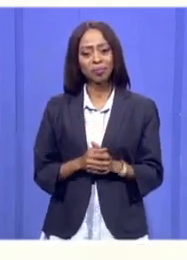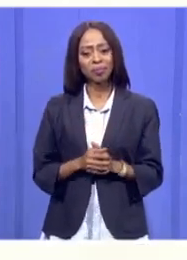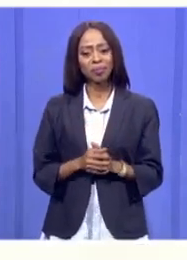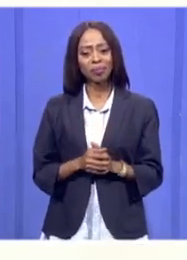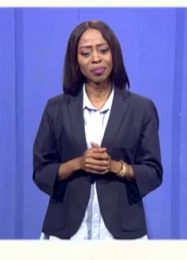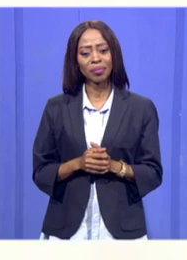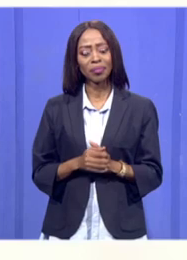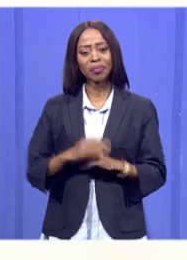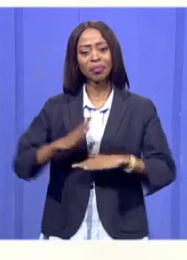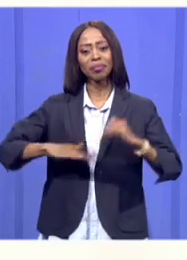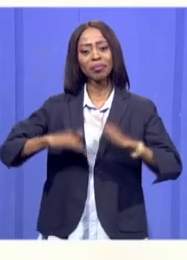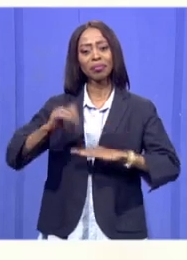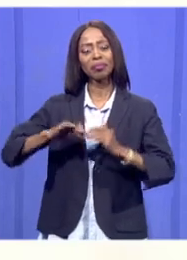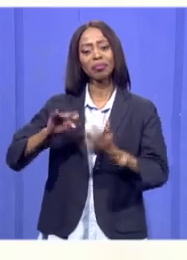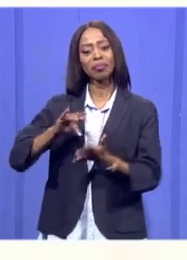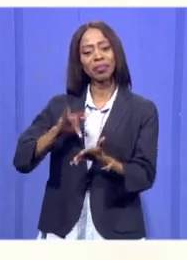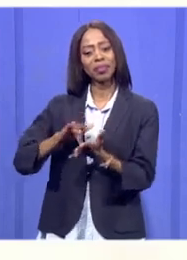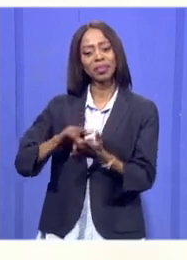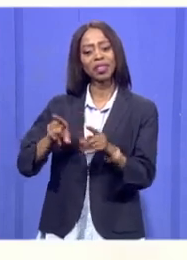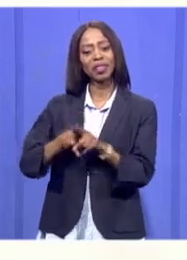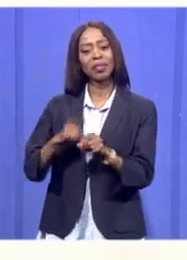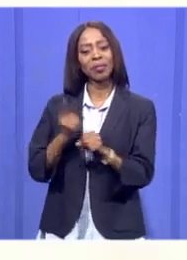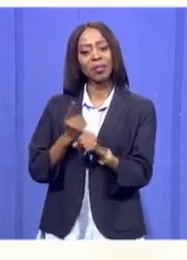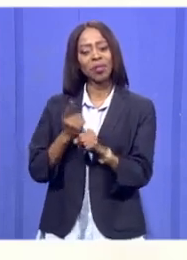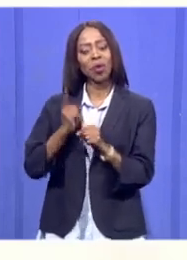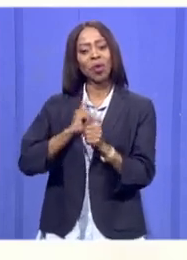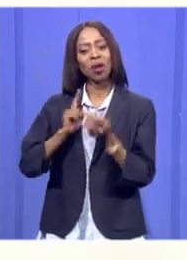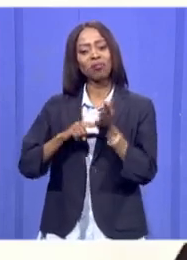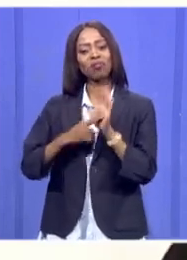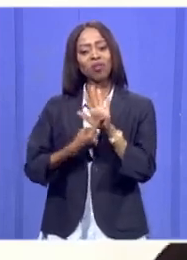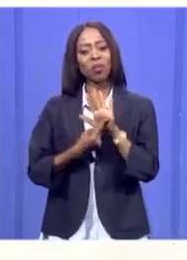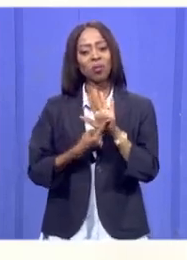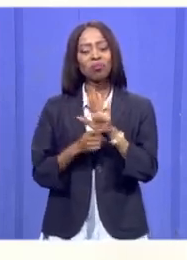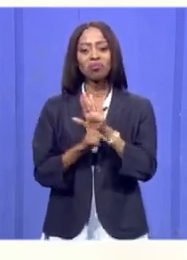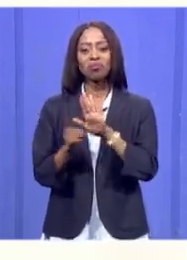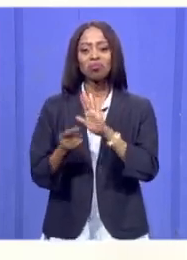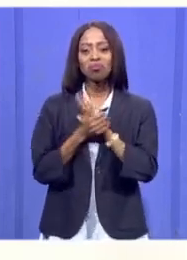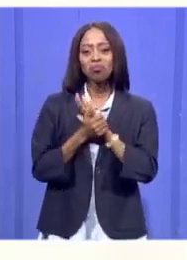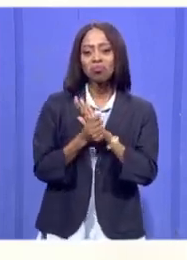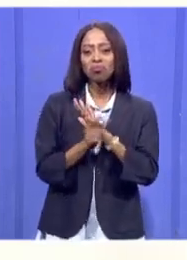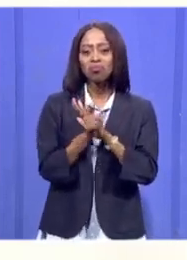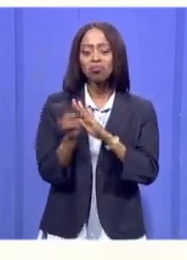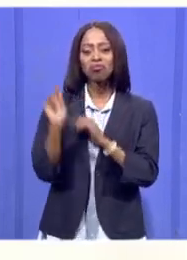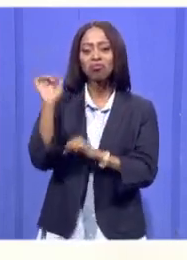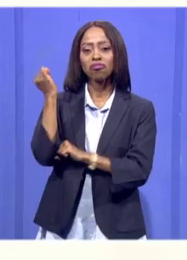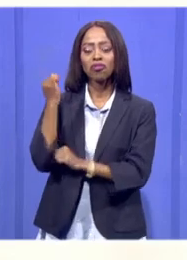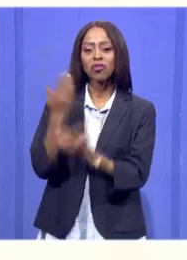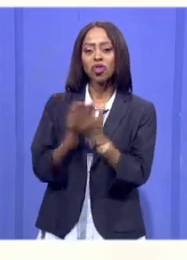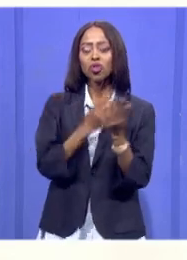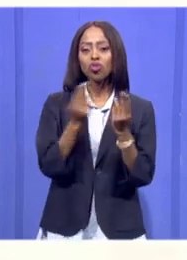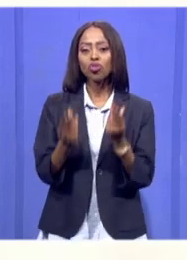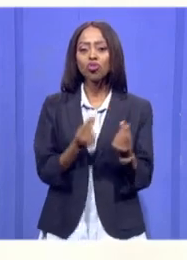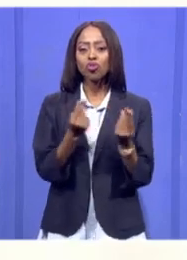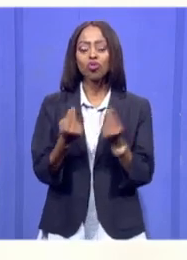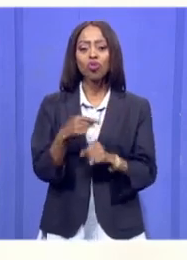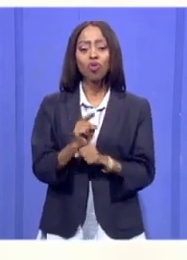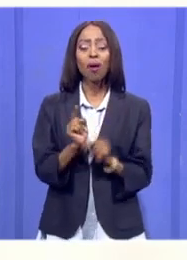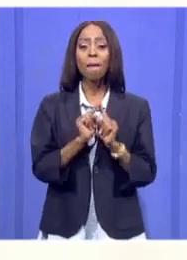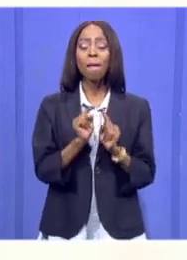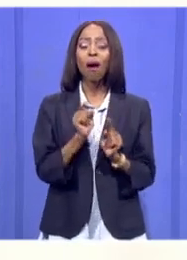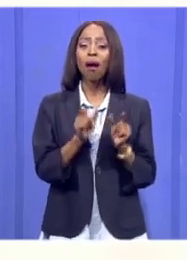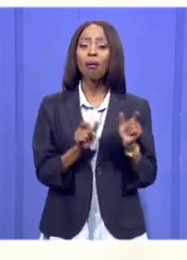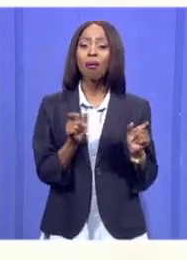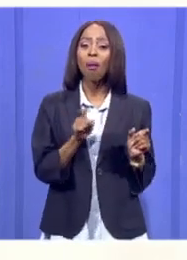construction site now that just as a display of what the capabilities of this machine are. But the people